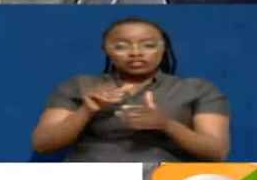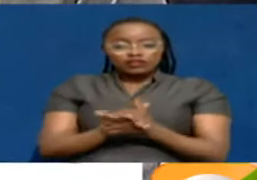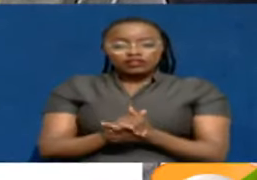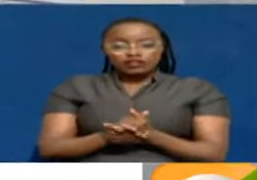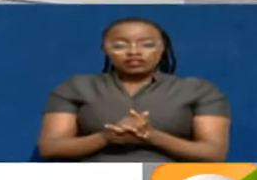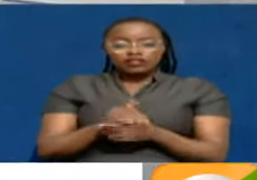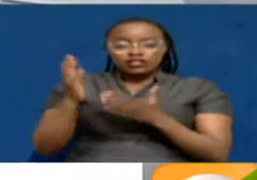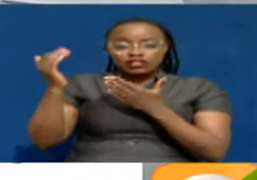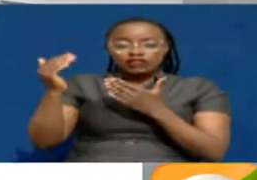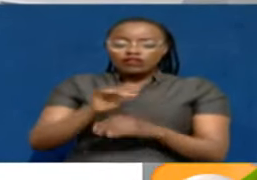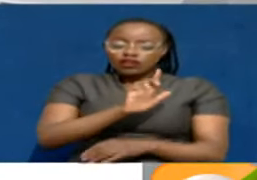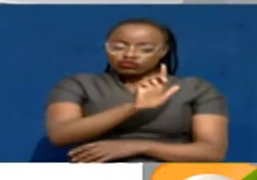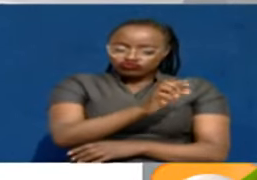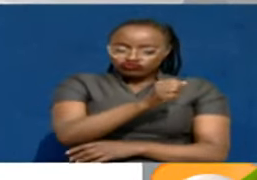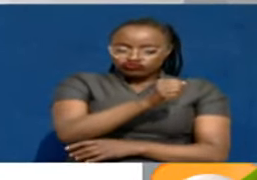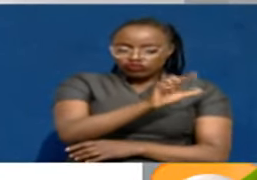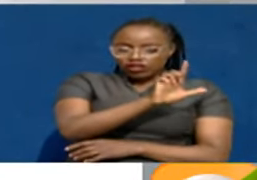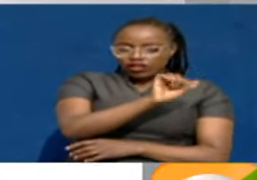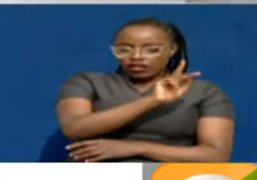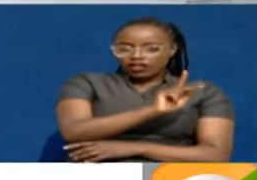always this expectation, sorry, Linus, that